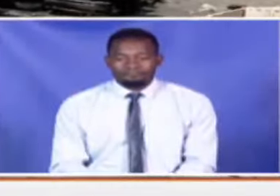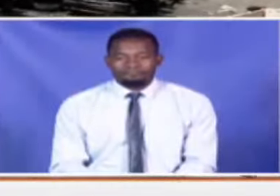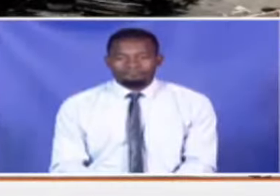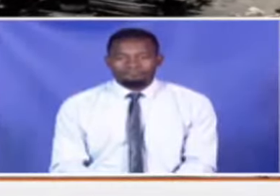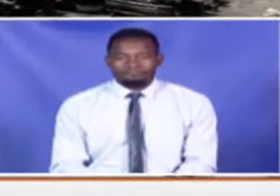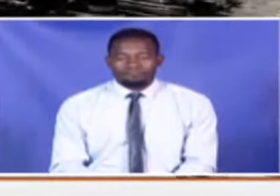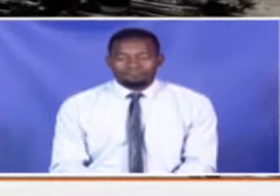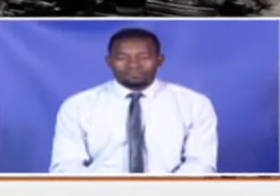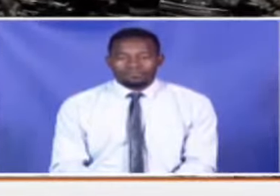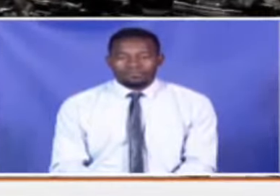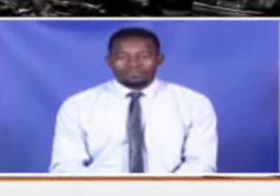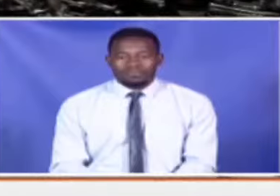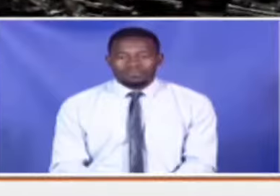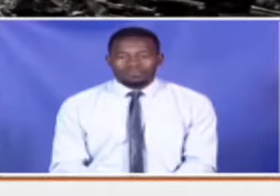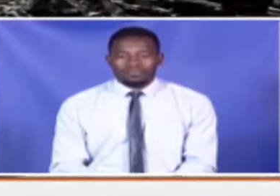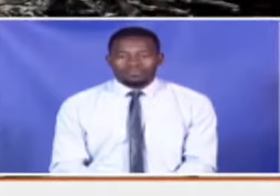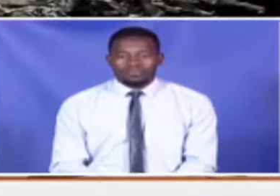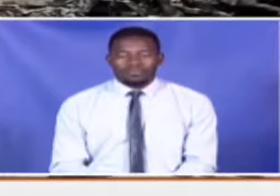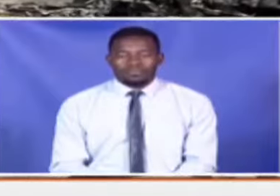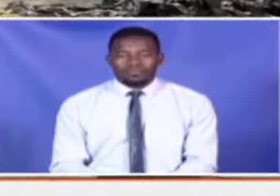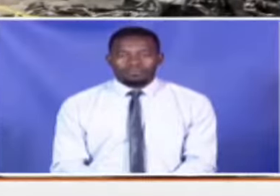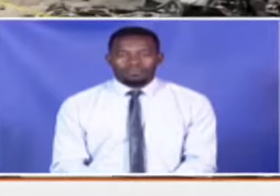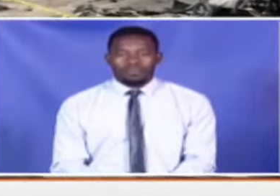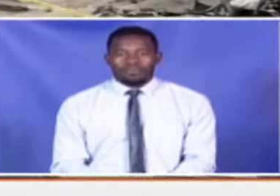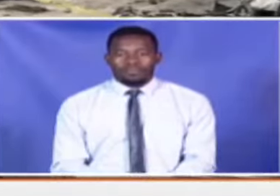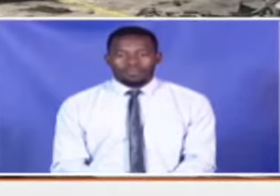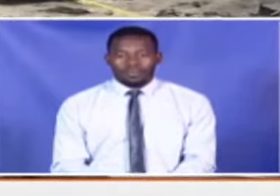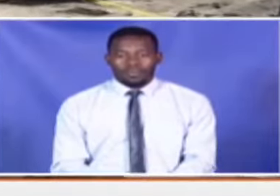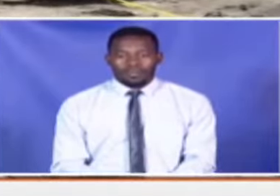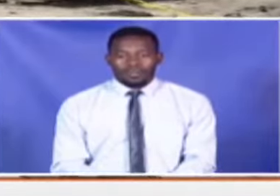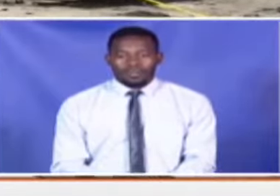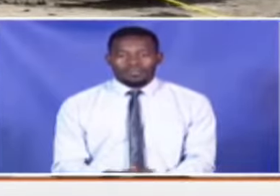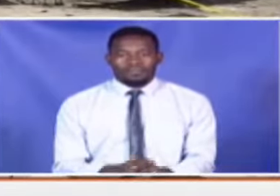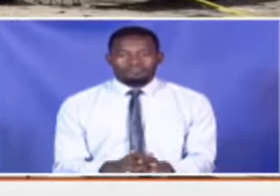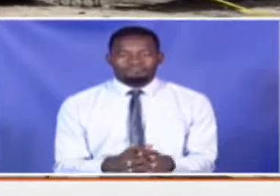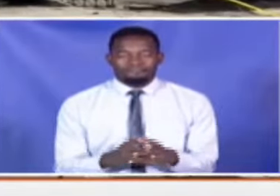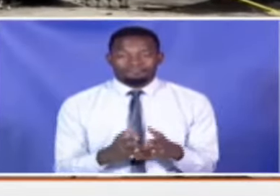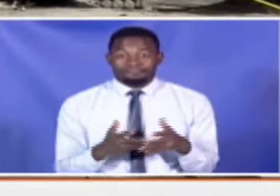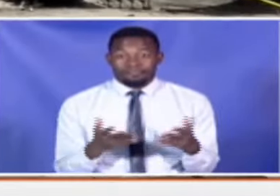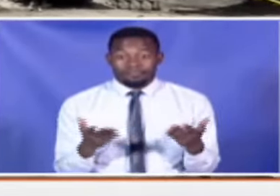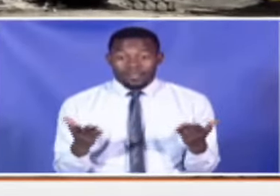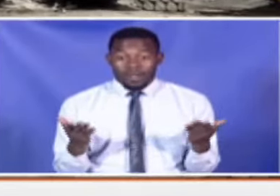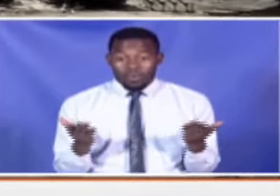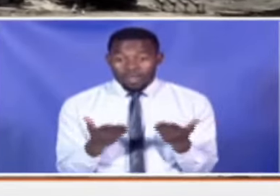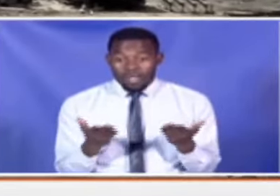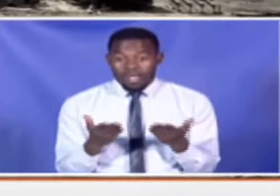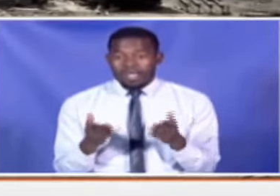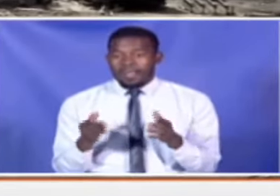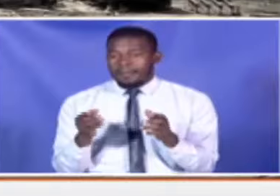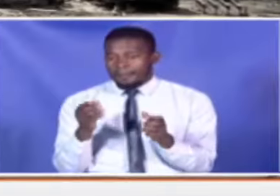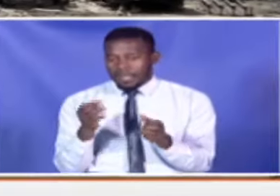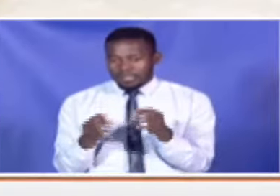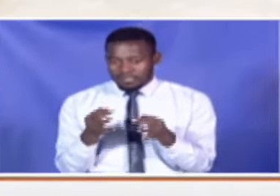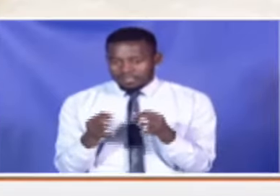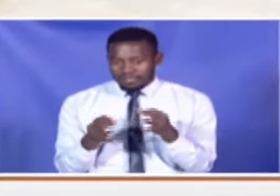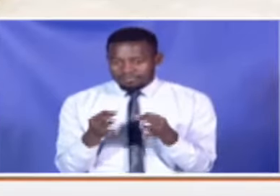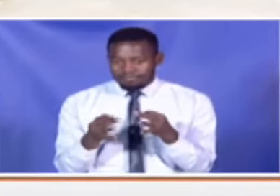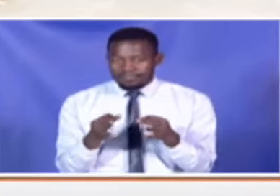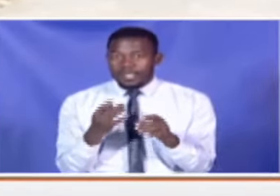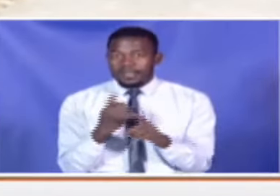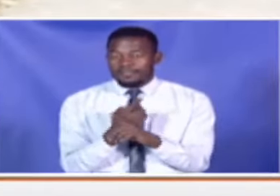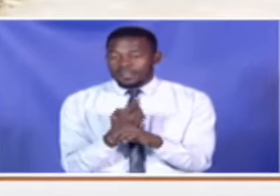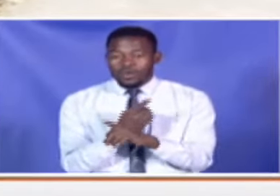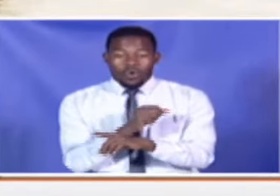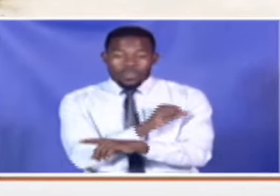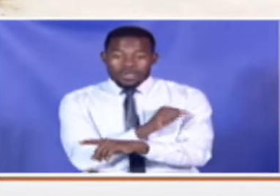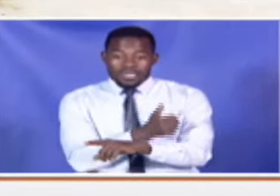While the names of the proprietors still remain unknown, their roles in this disaster is under intense scrutiny. Authorities are